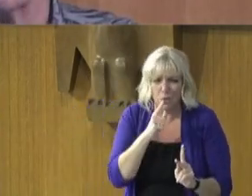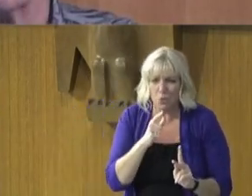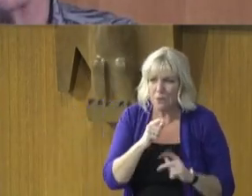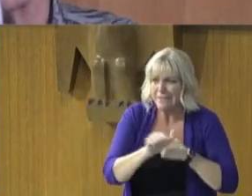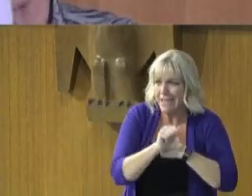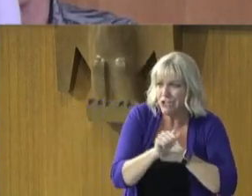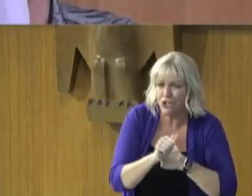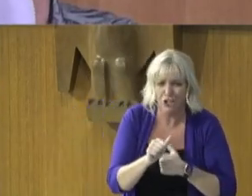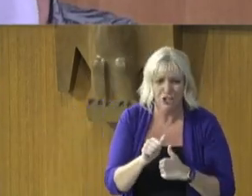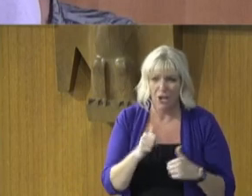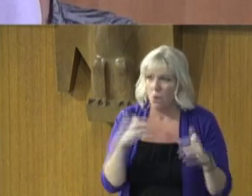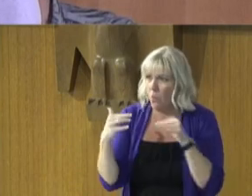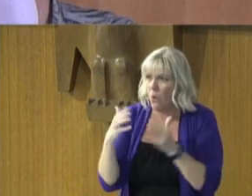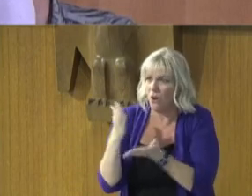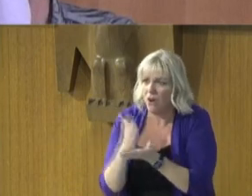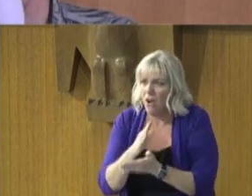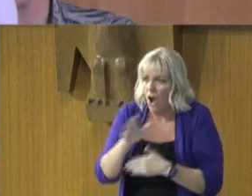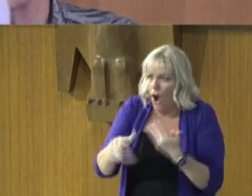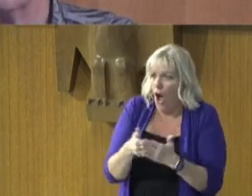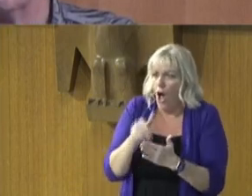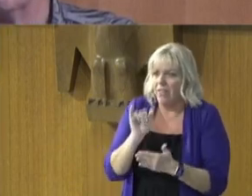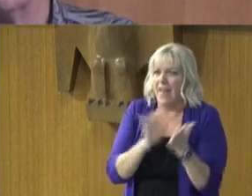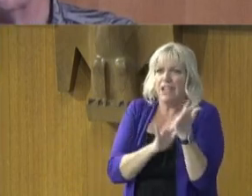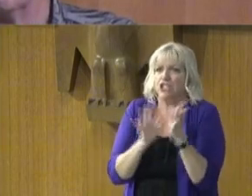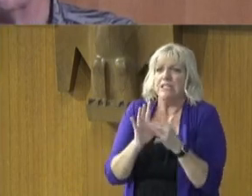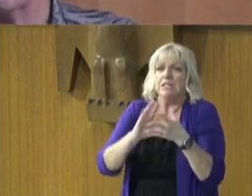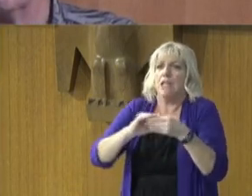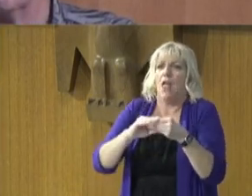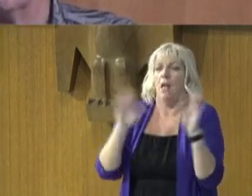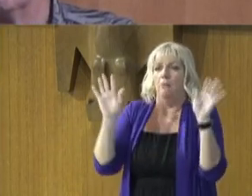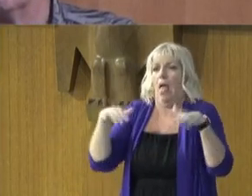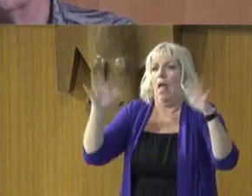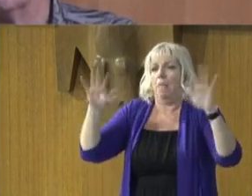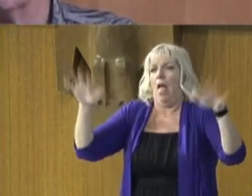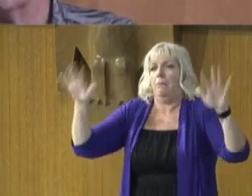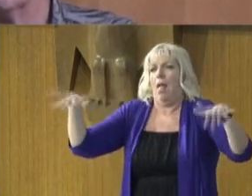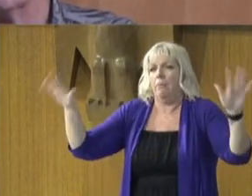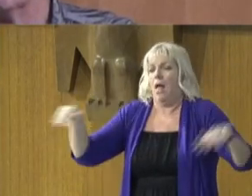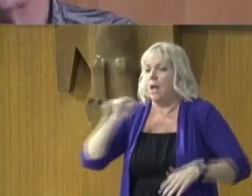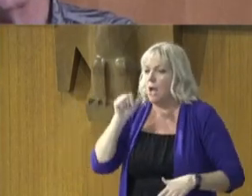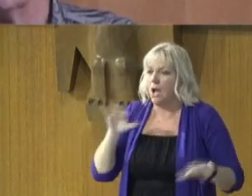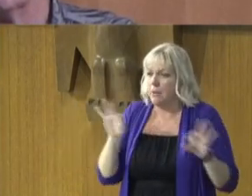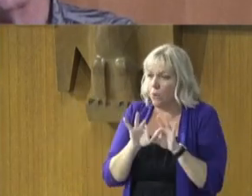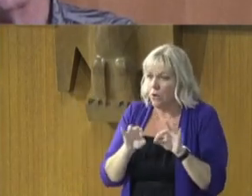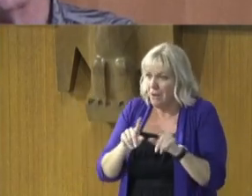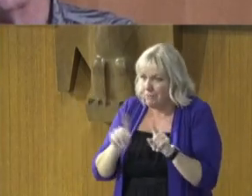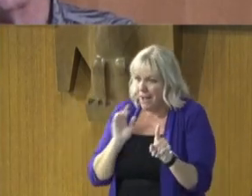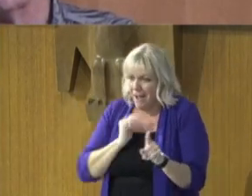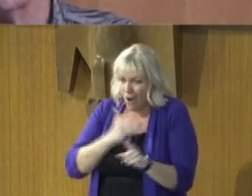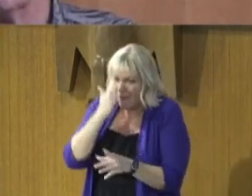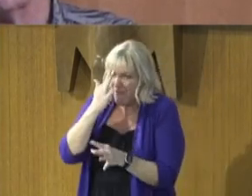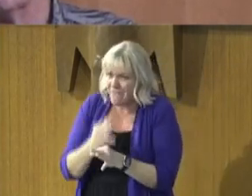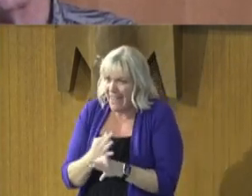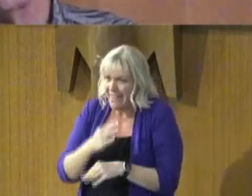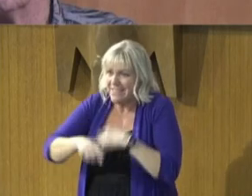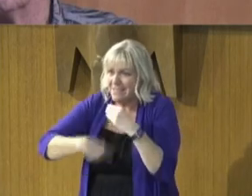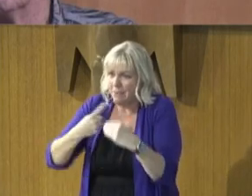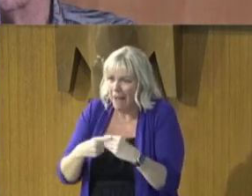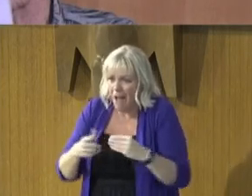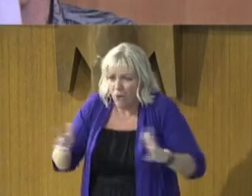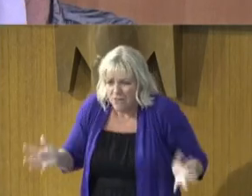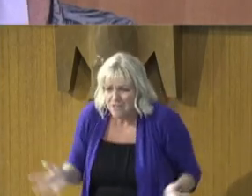All that stuff Jesus says is just blah, blah, blah, not important. Our faith is supposed to be about comforting